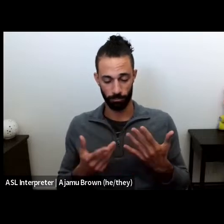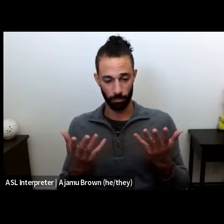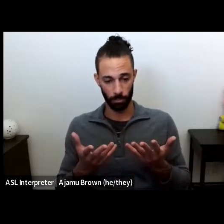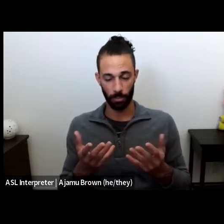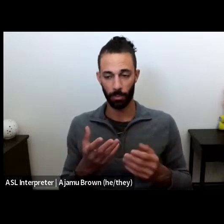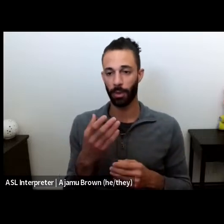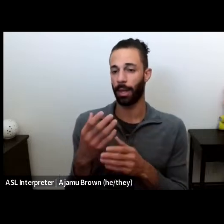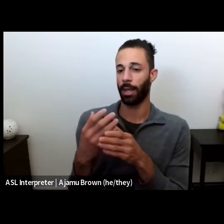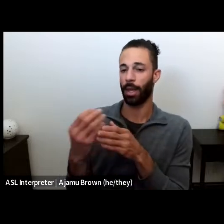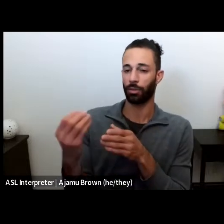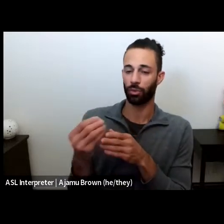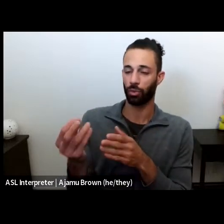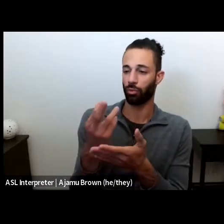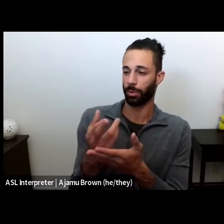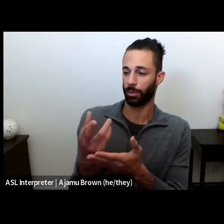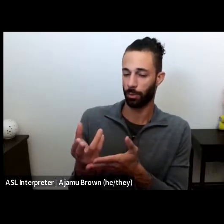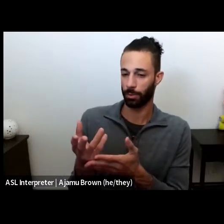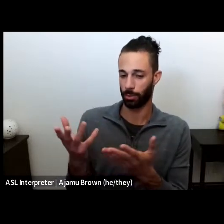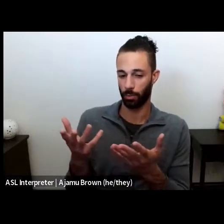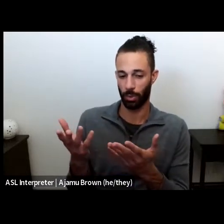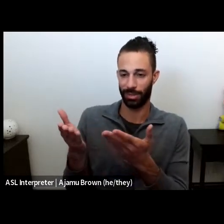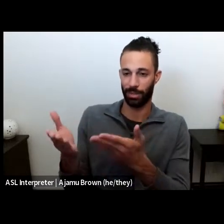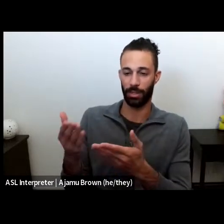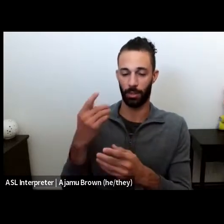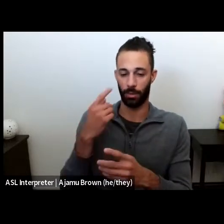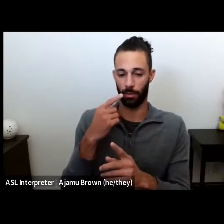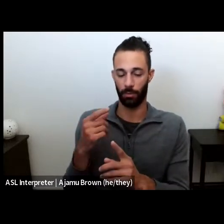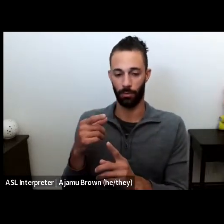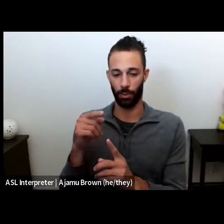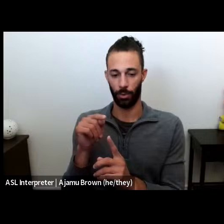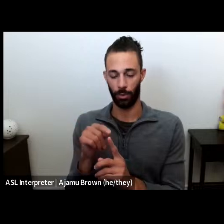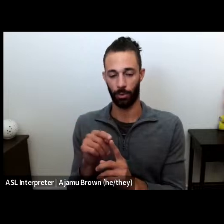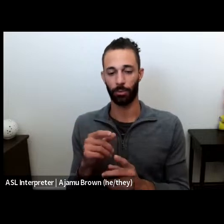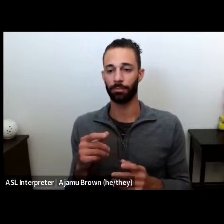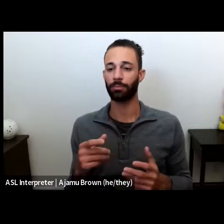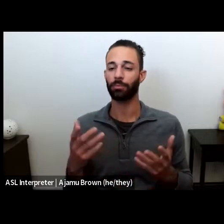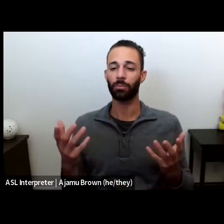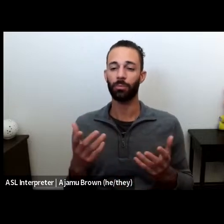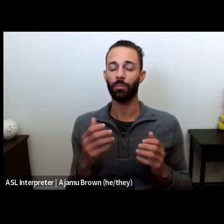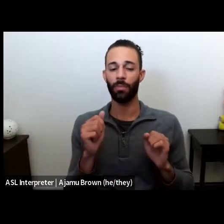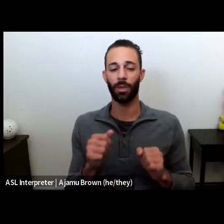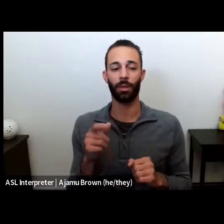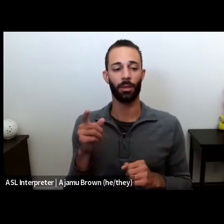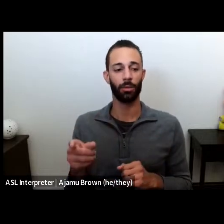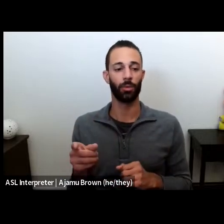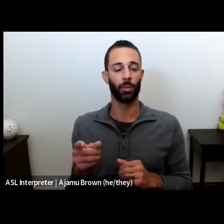you. What is that well that you can pull from?